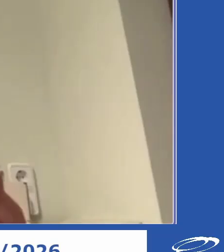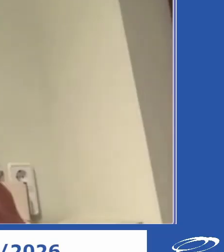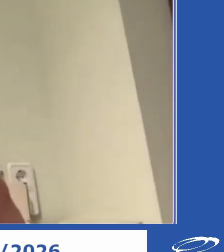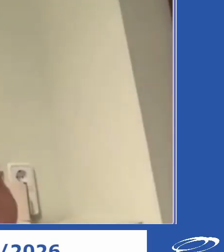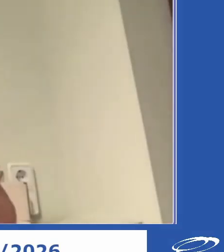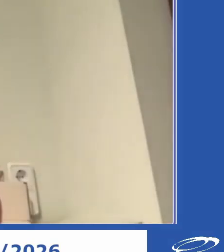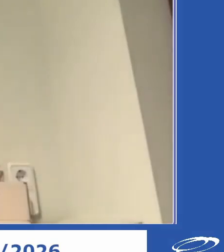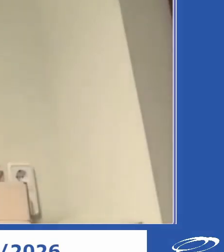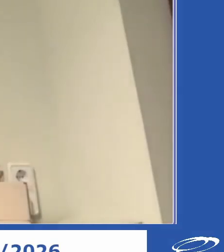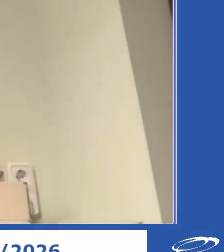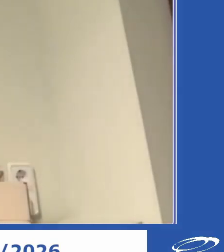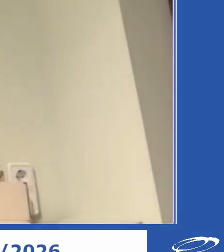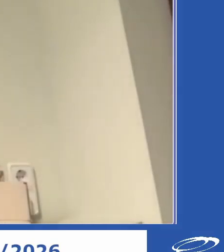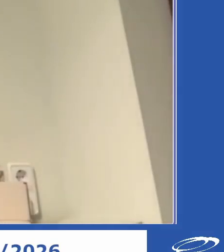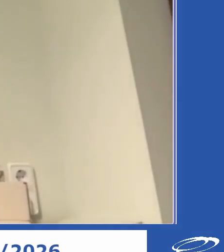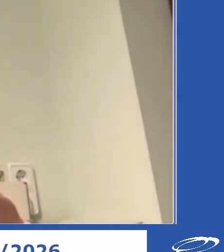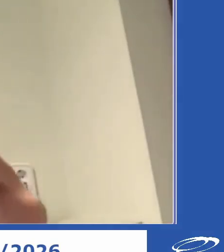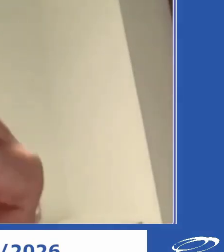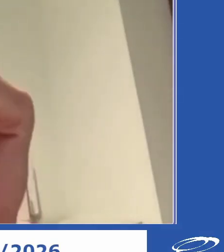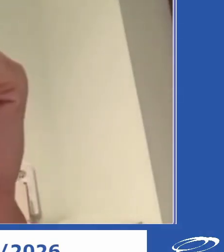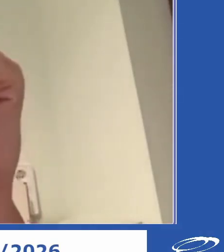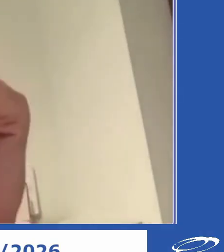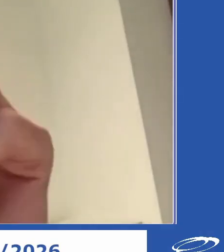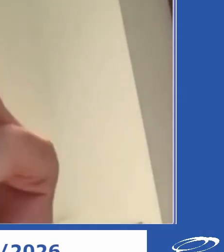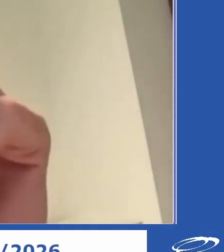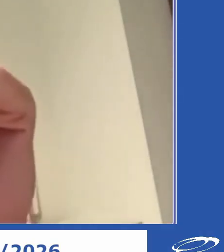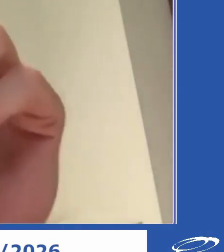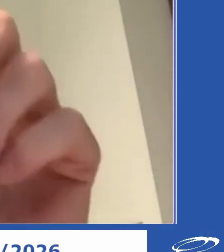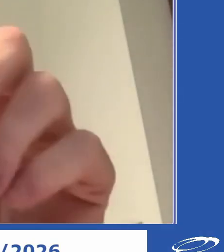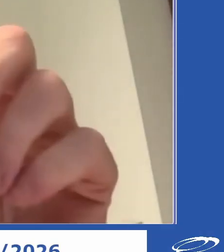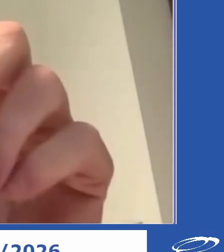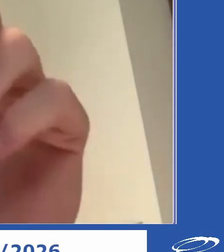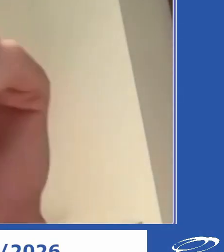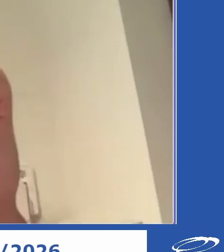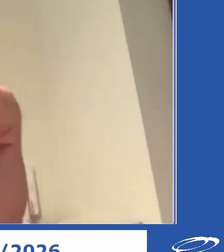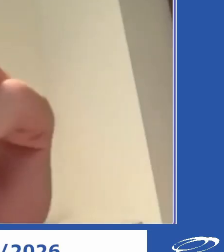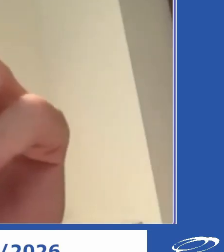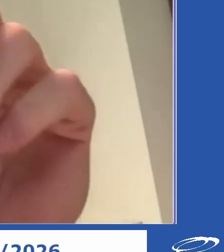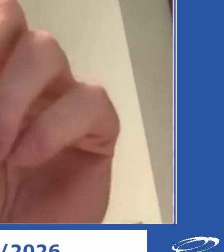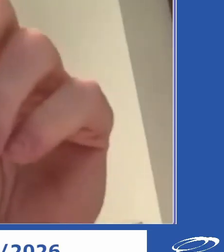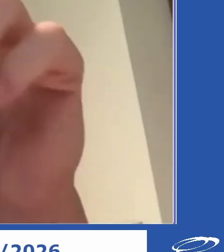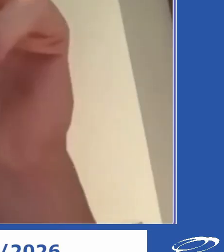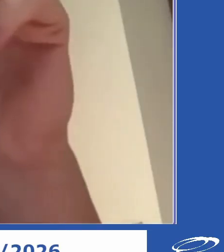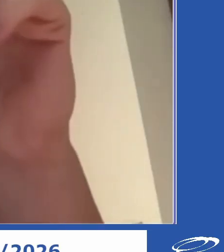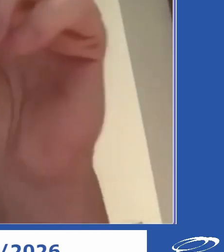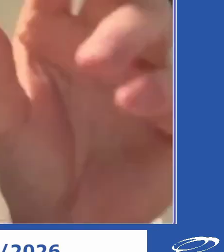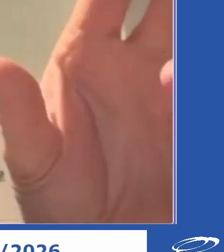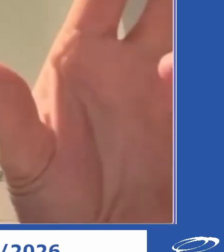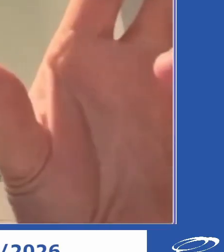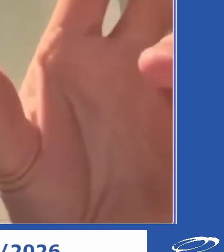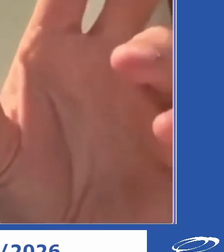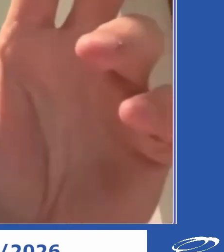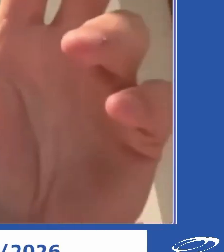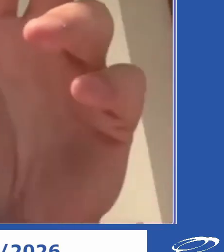my other question is, I trust or not in this coagulase negative staph in an hematogenous